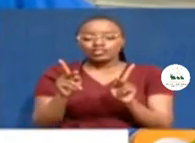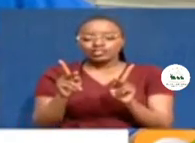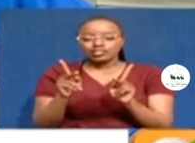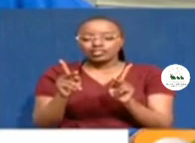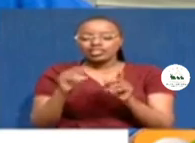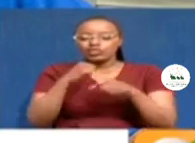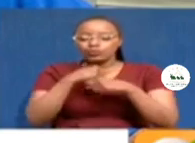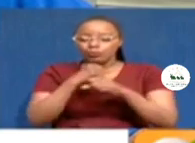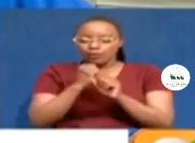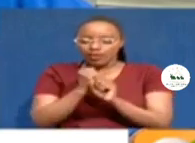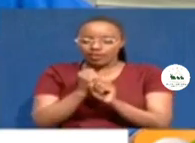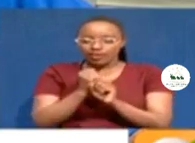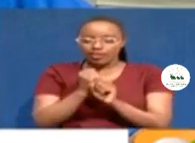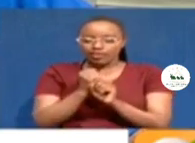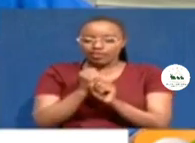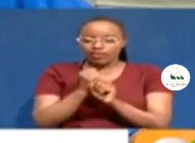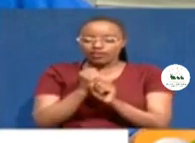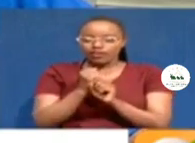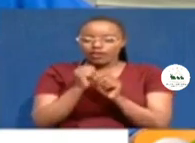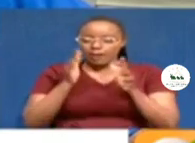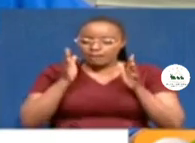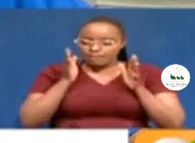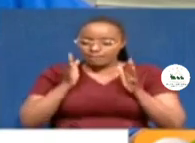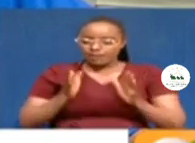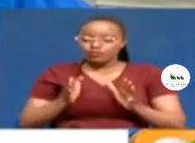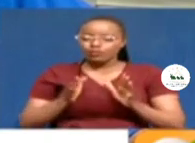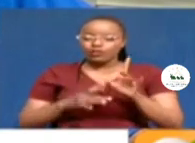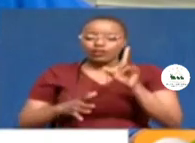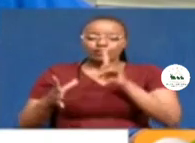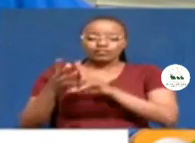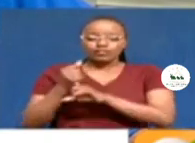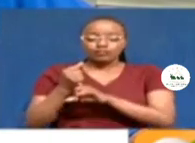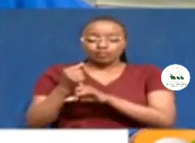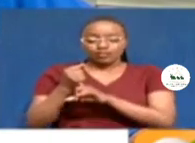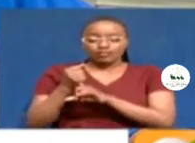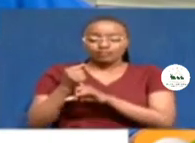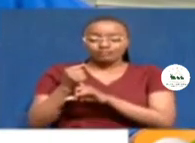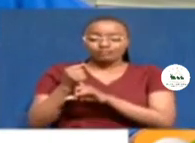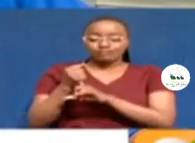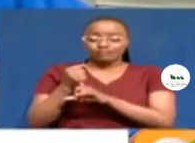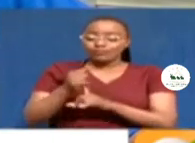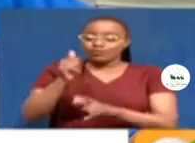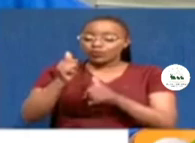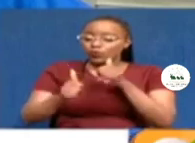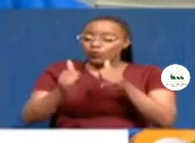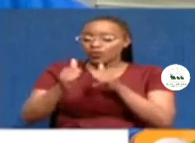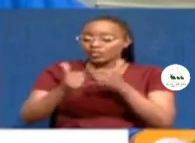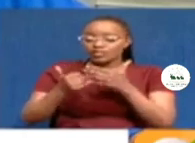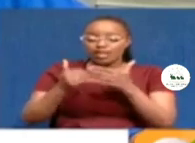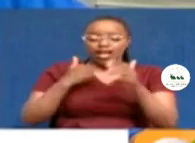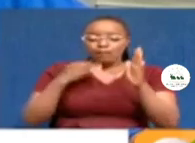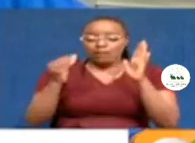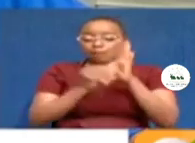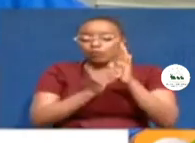to make personal gain that is not